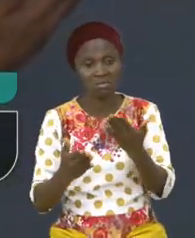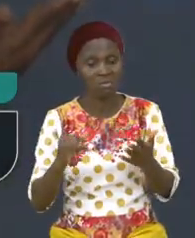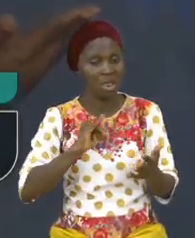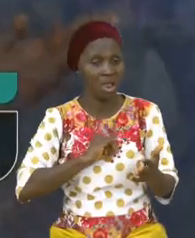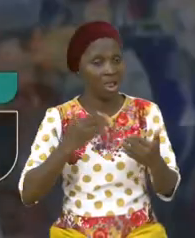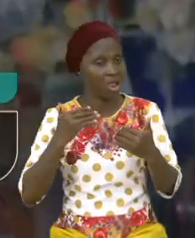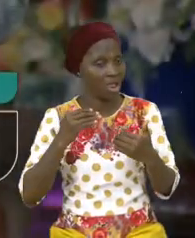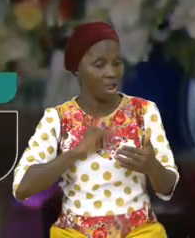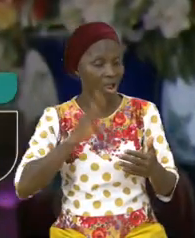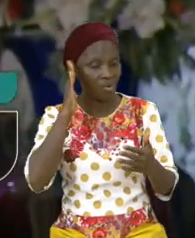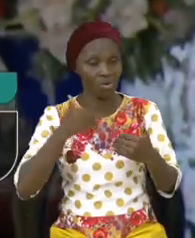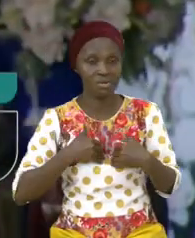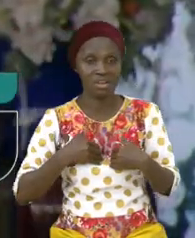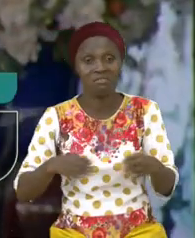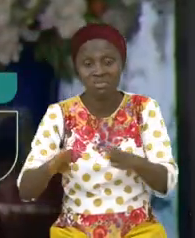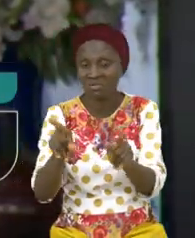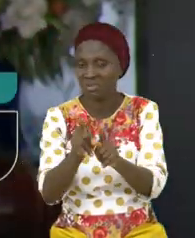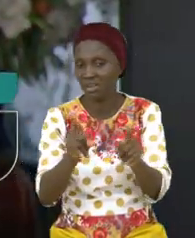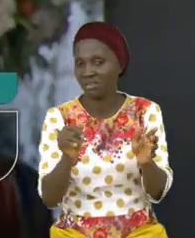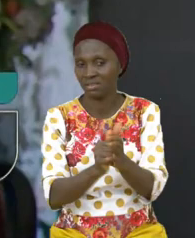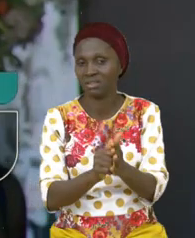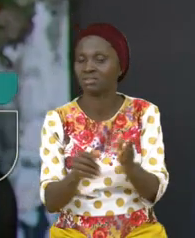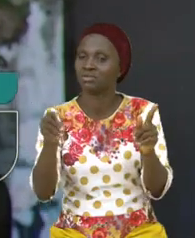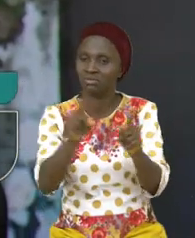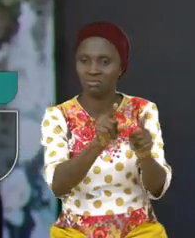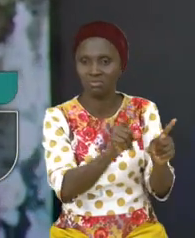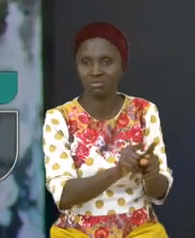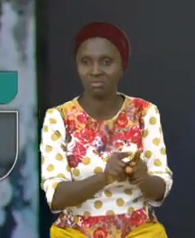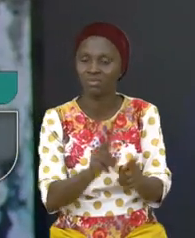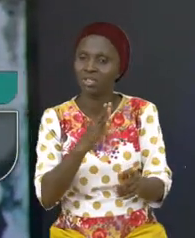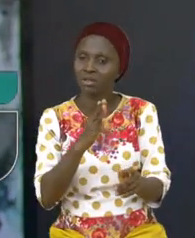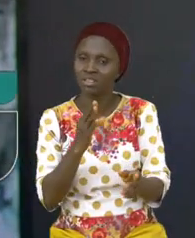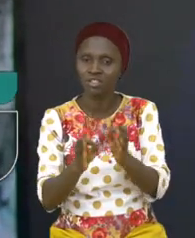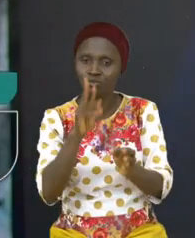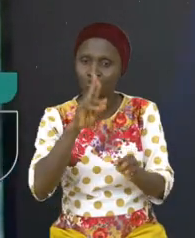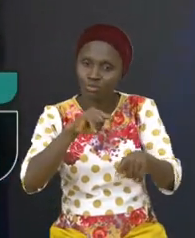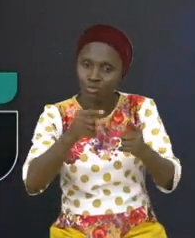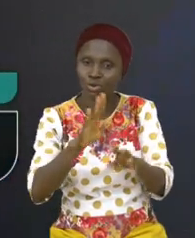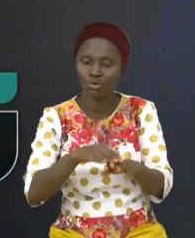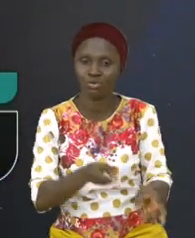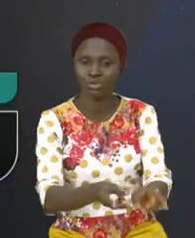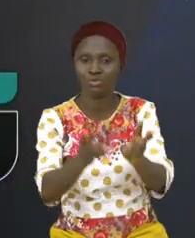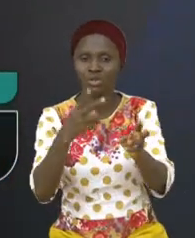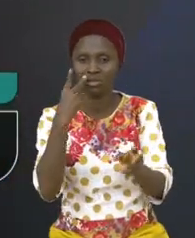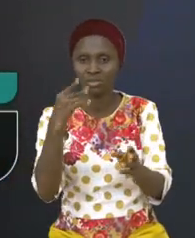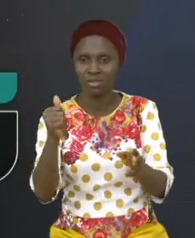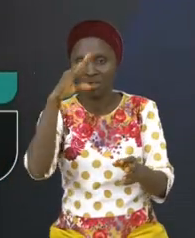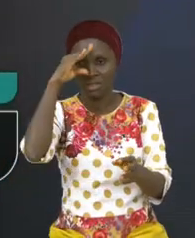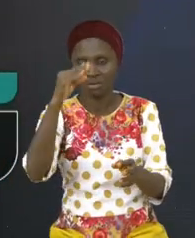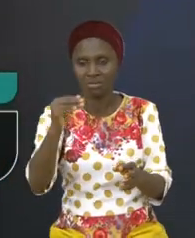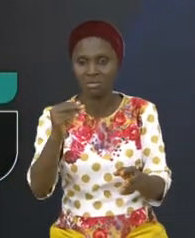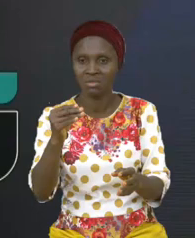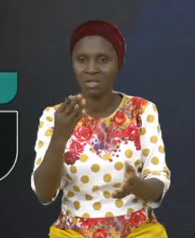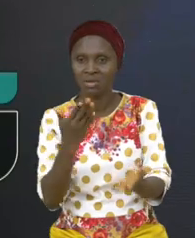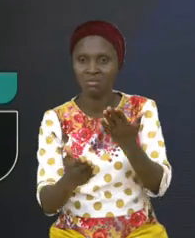somebody cuts in front of you. You say, the man maybe is in an appointment and he may miss his